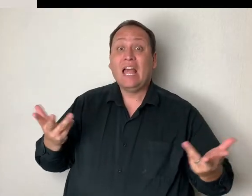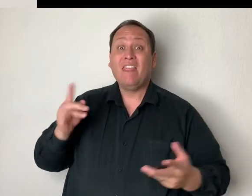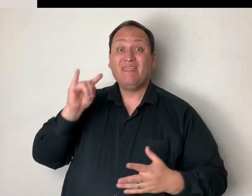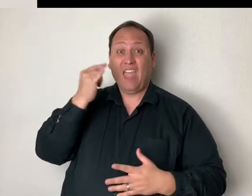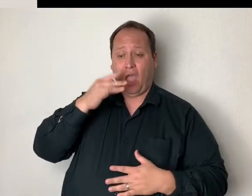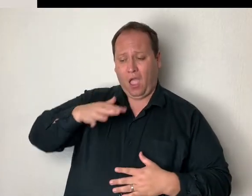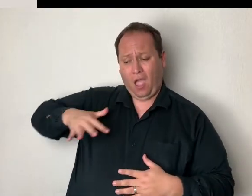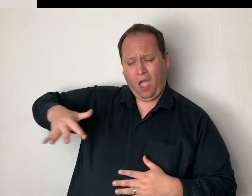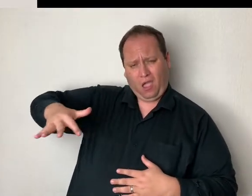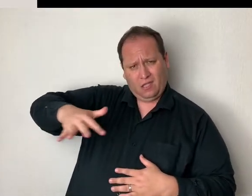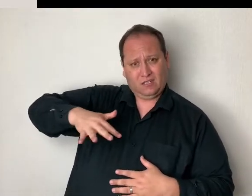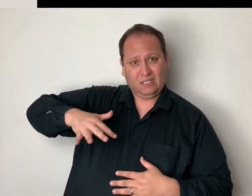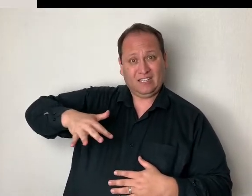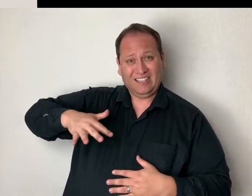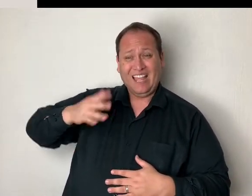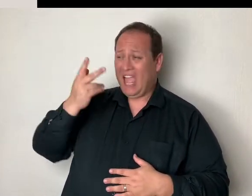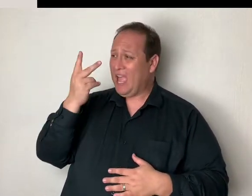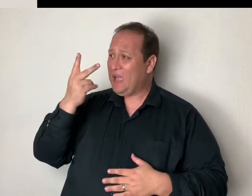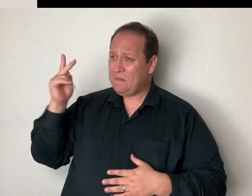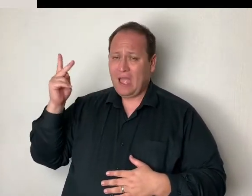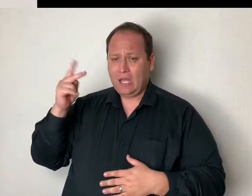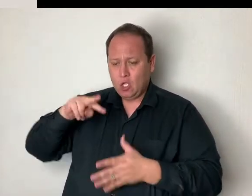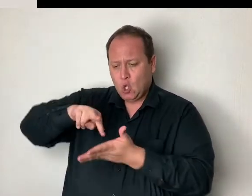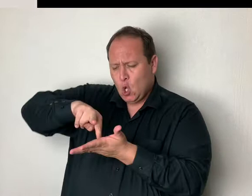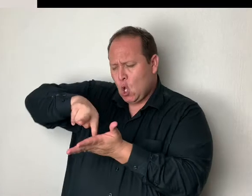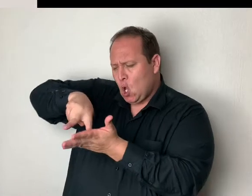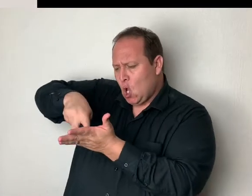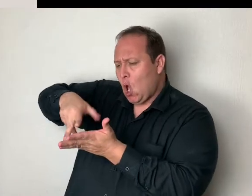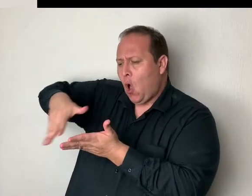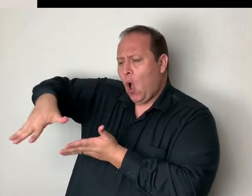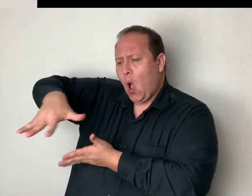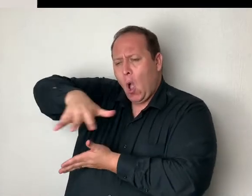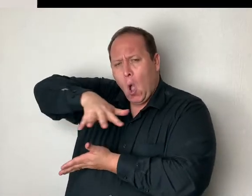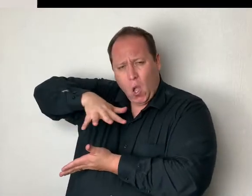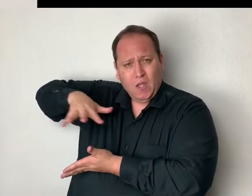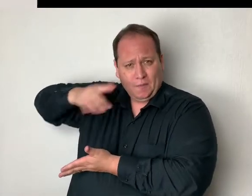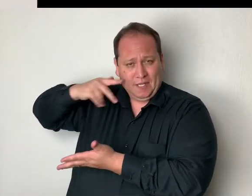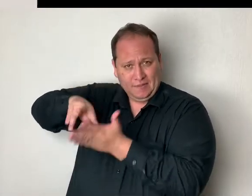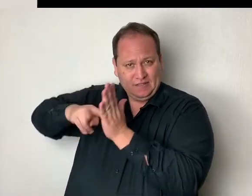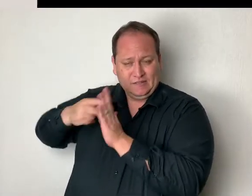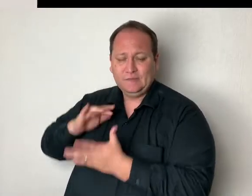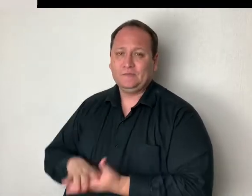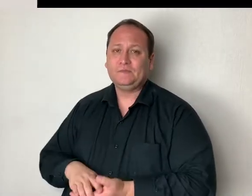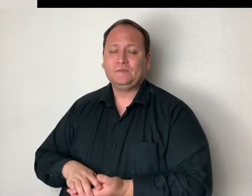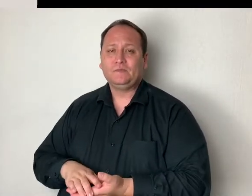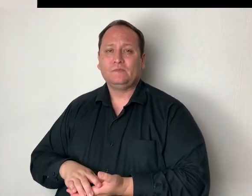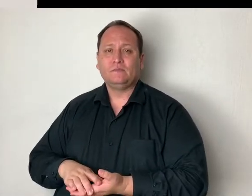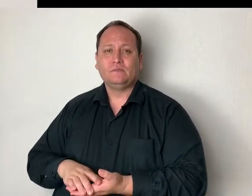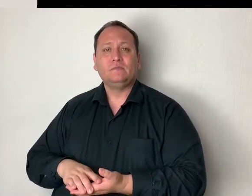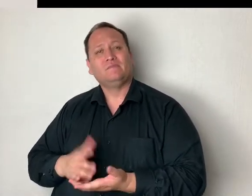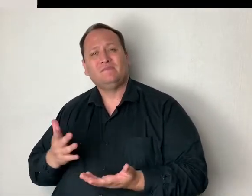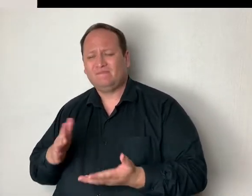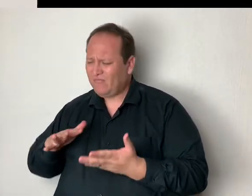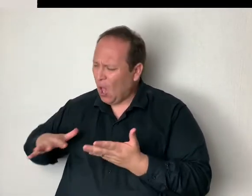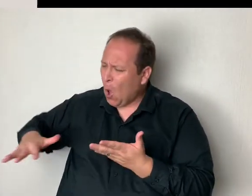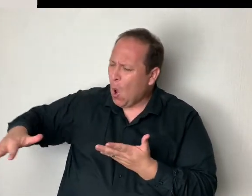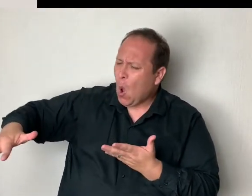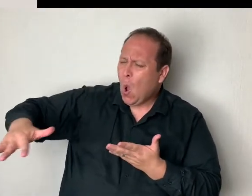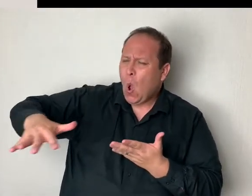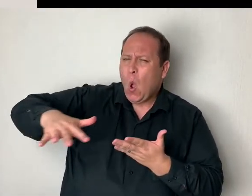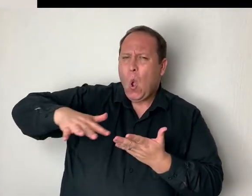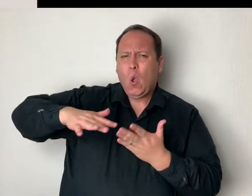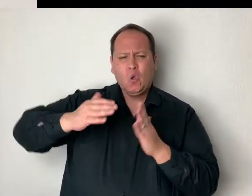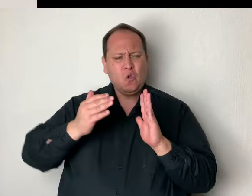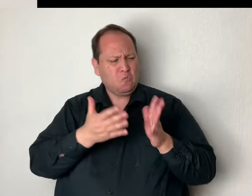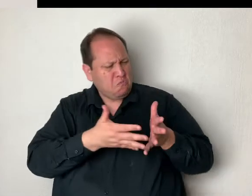might encompass this whole area, a vast swath of land. In the United